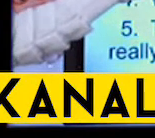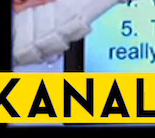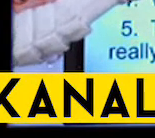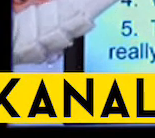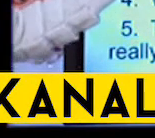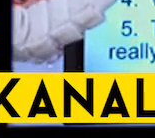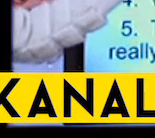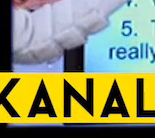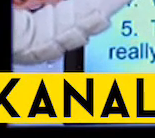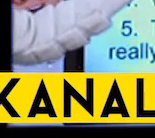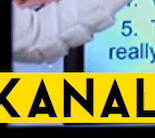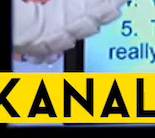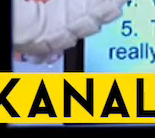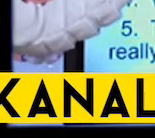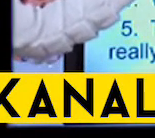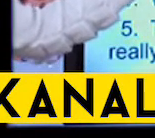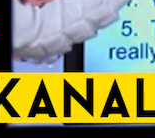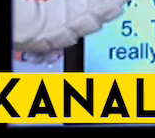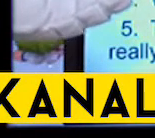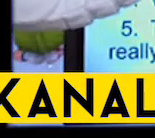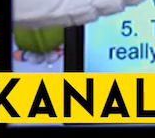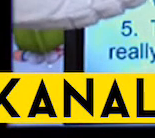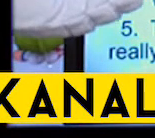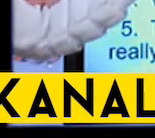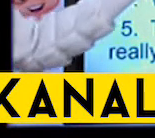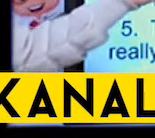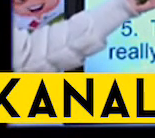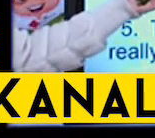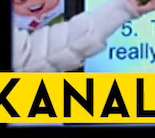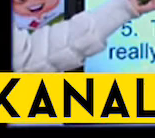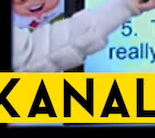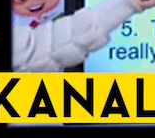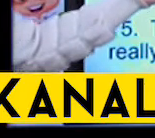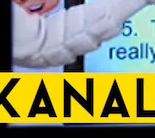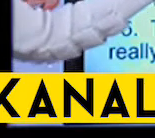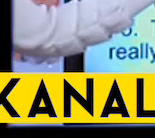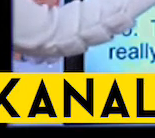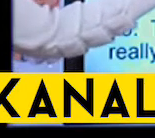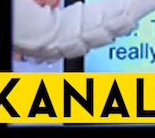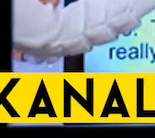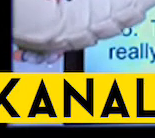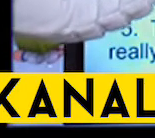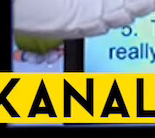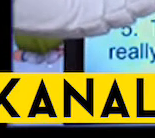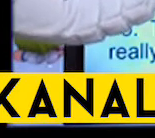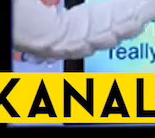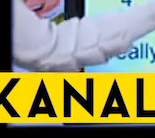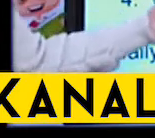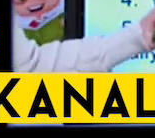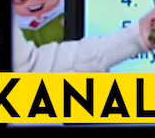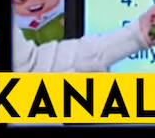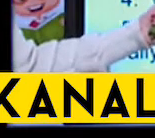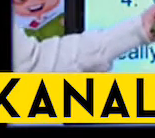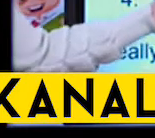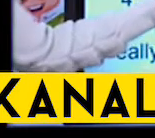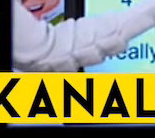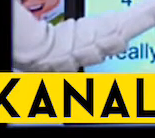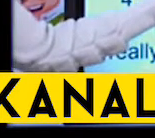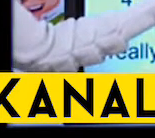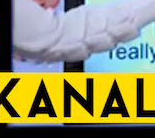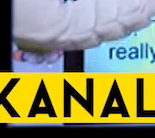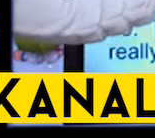the adverbs completely, slowly, quickly, soundly, badly, yesterday,